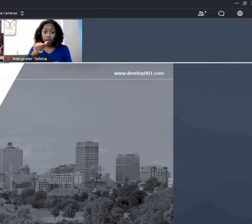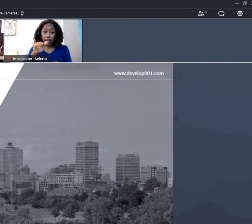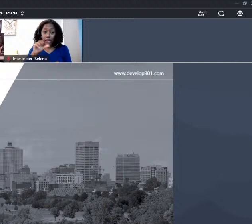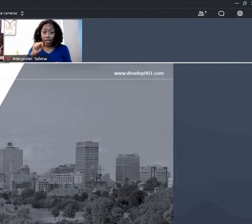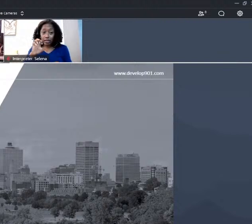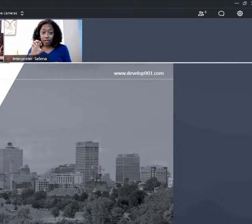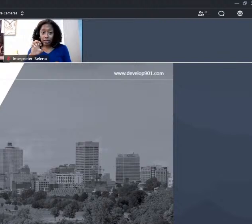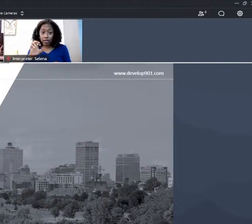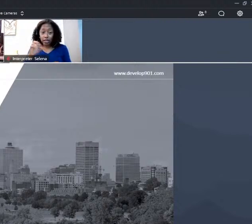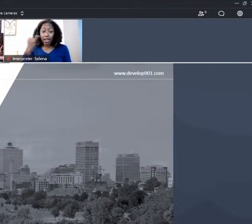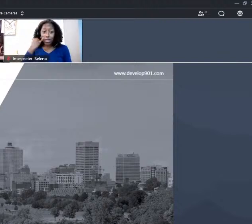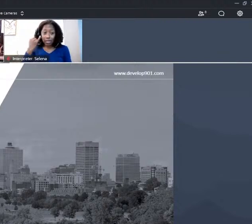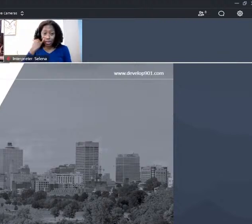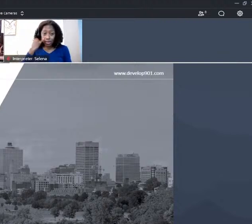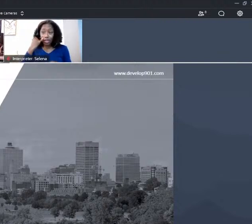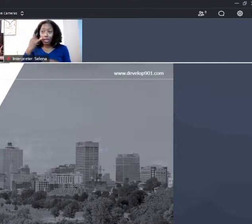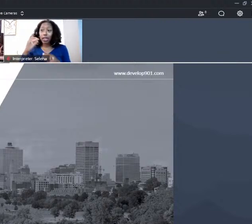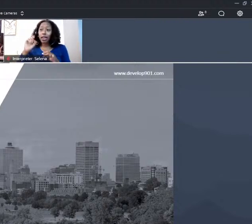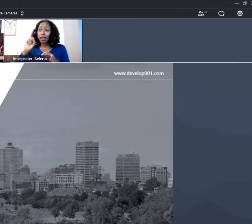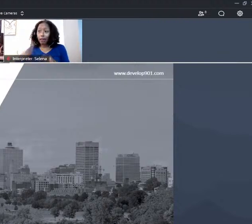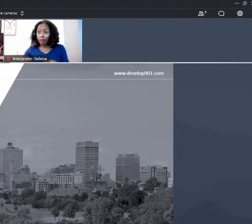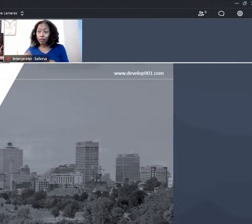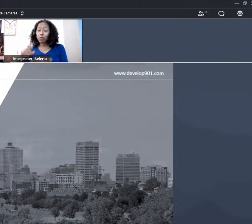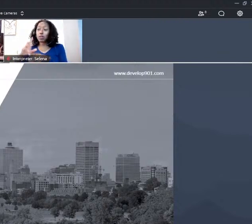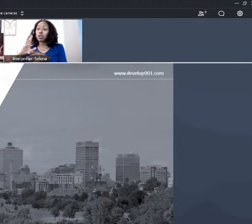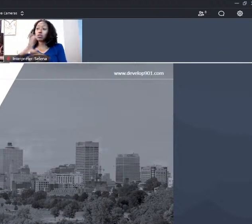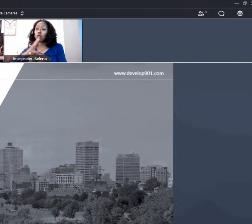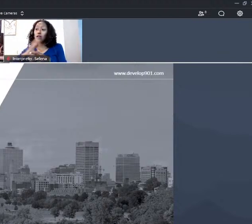think after he speaks to it, he's going to ask for chair's advice.